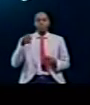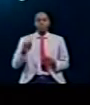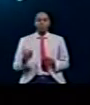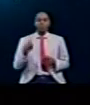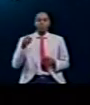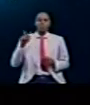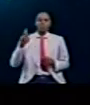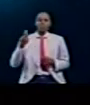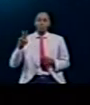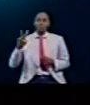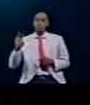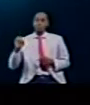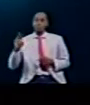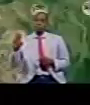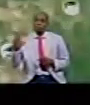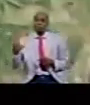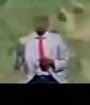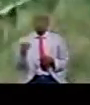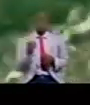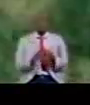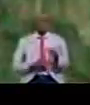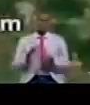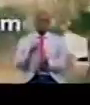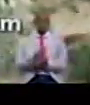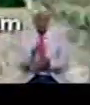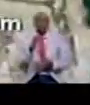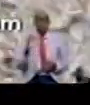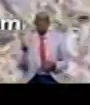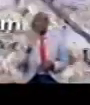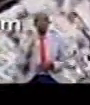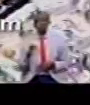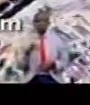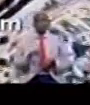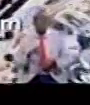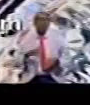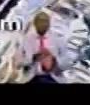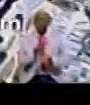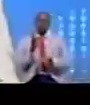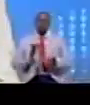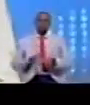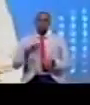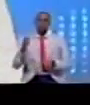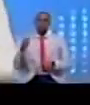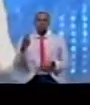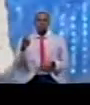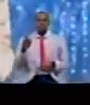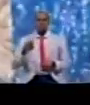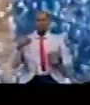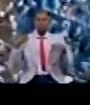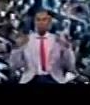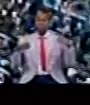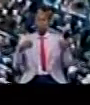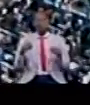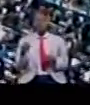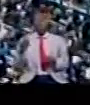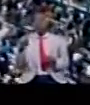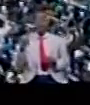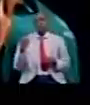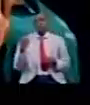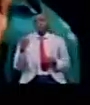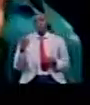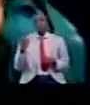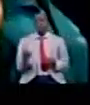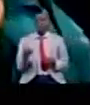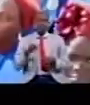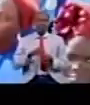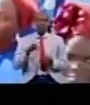we can actually take care of our family. Shall we pray? Over to Father, everyone, we commit ourselves, oh Lord, to